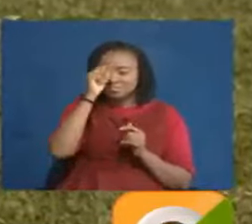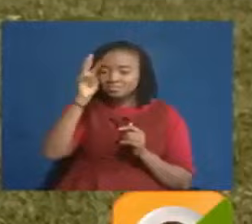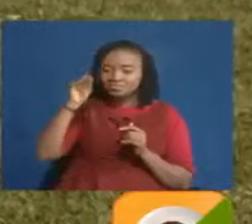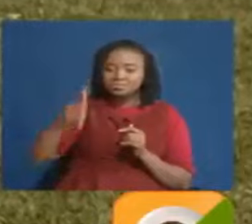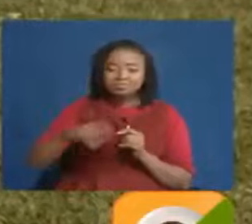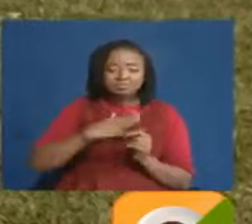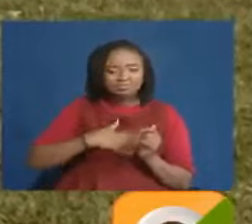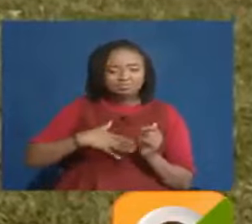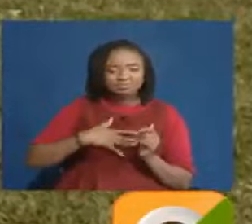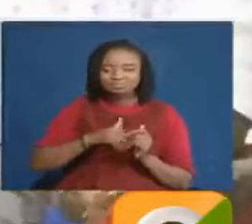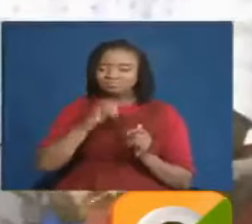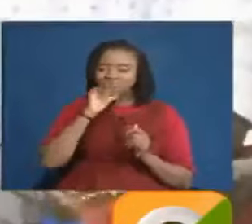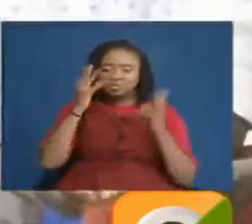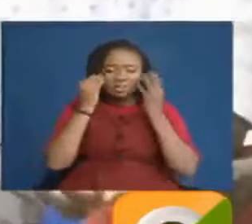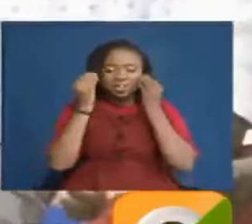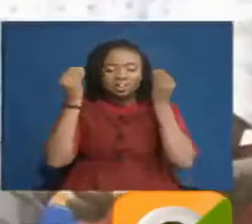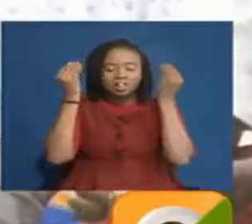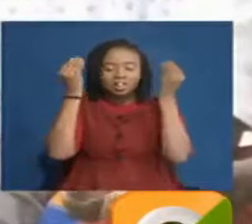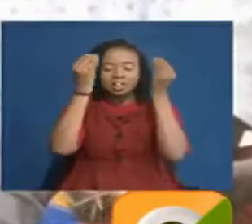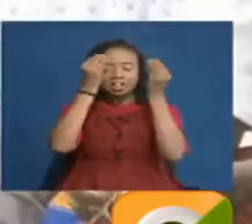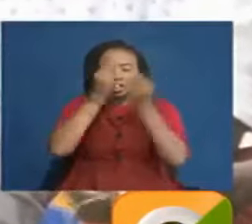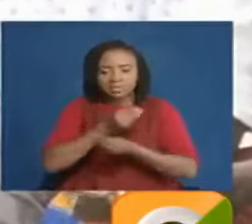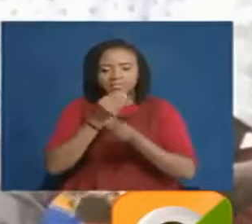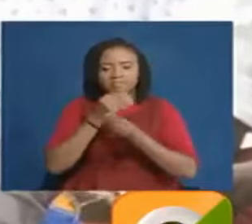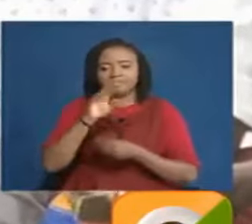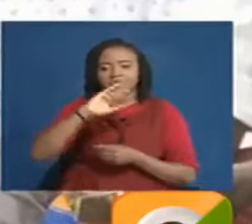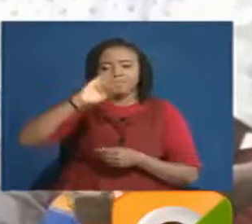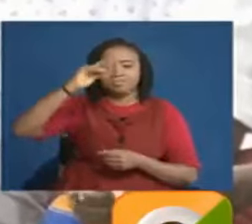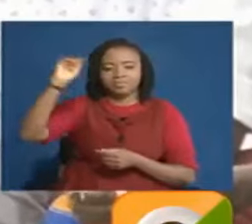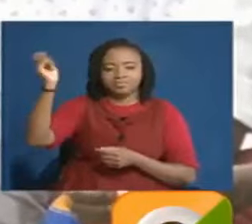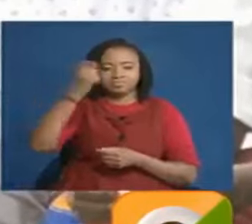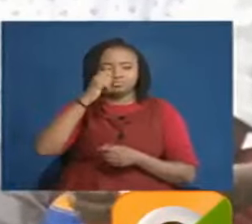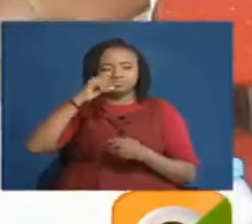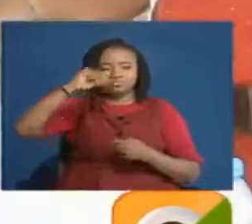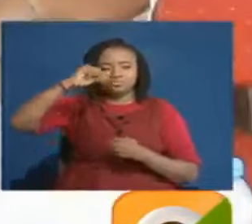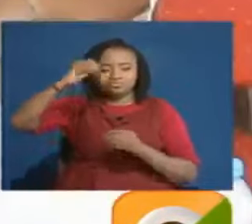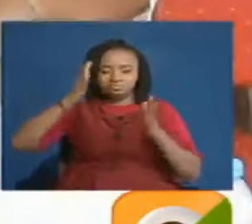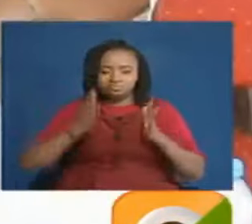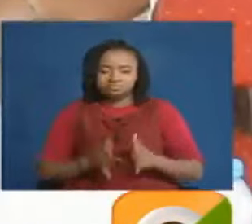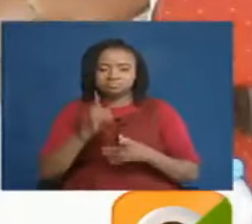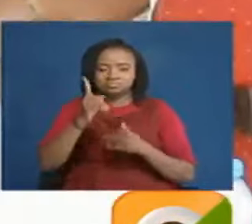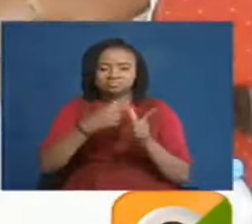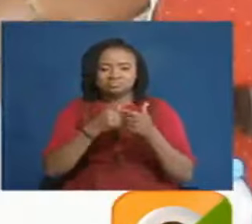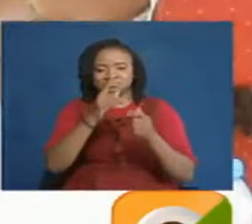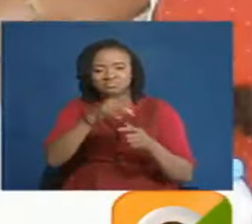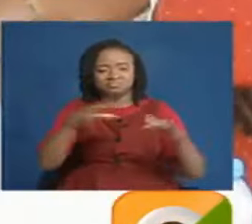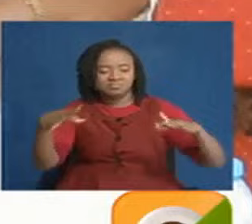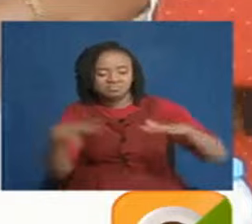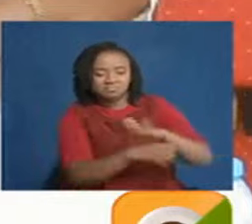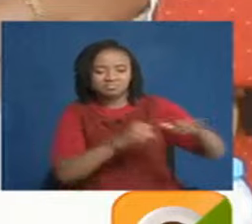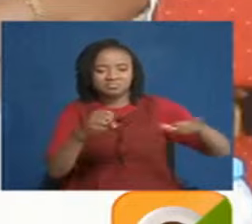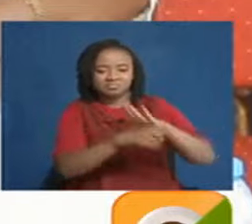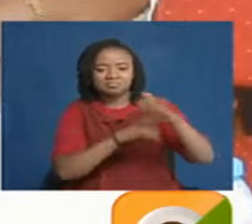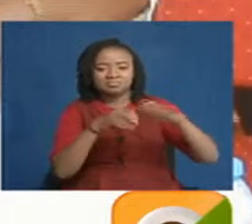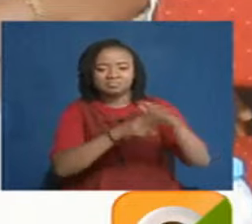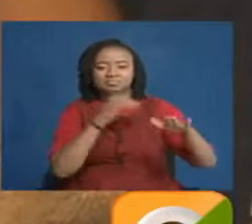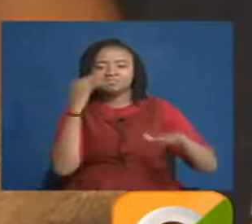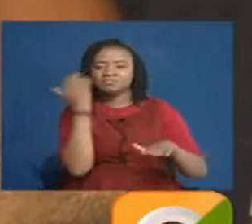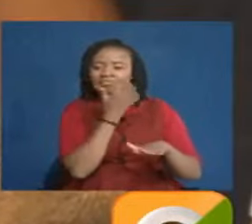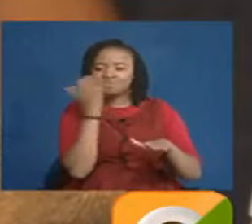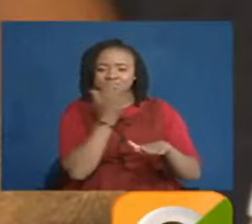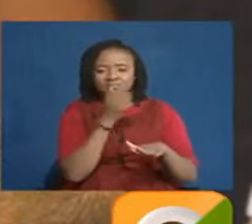by Mount Kenya politicians in their efforts to undermine the Deputy President, criticizing the Kenya Kwanza administration